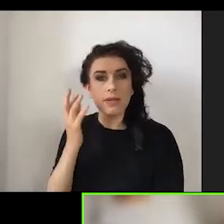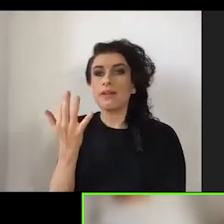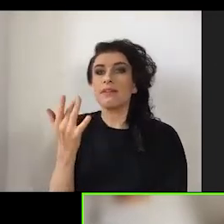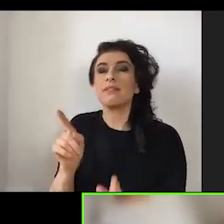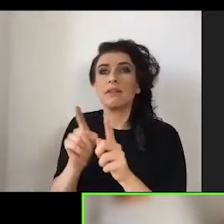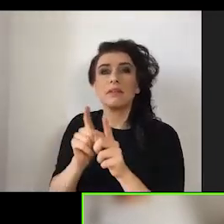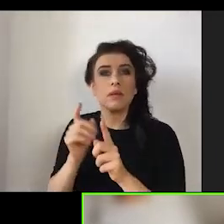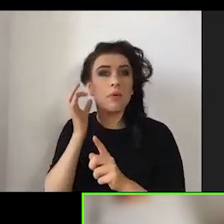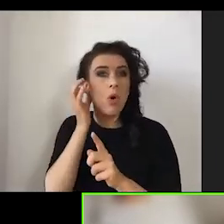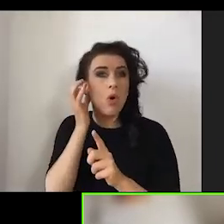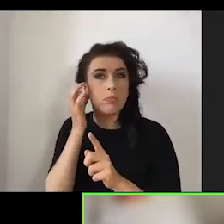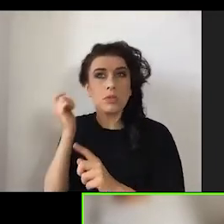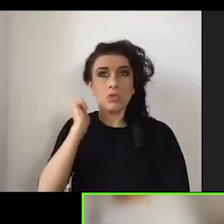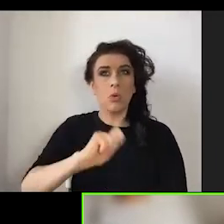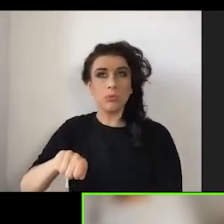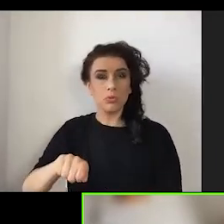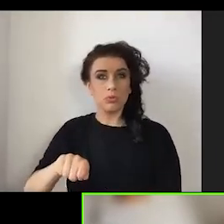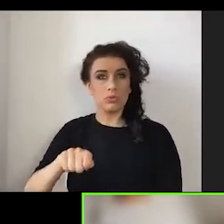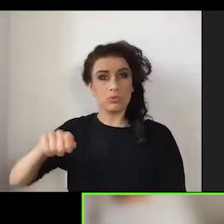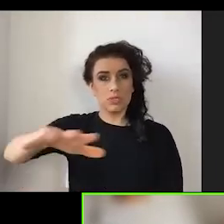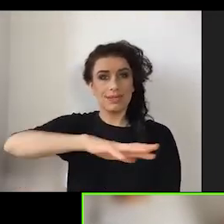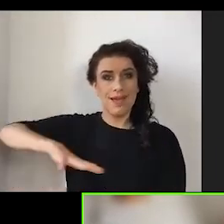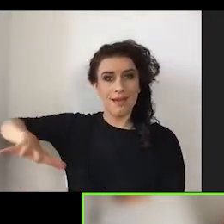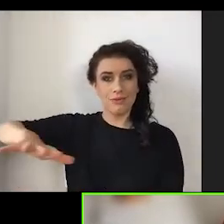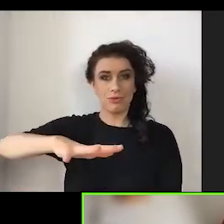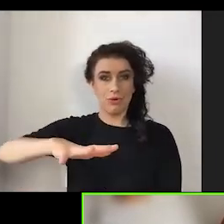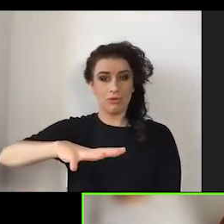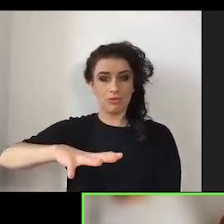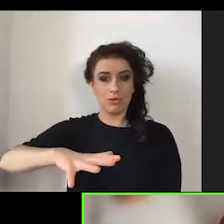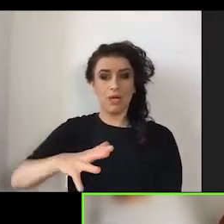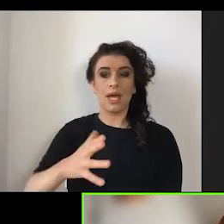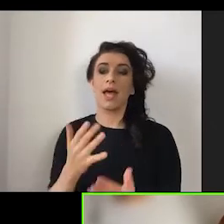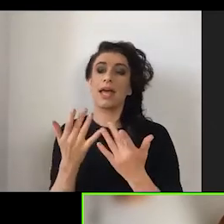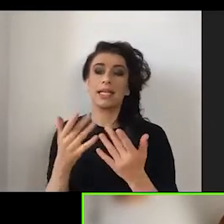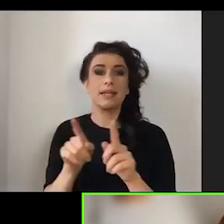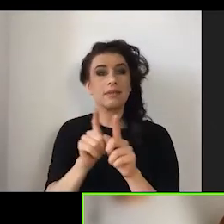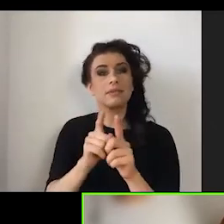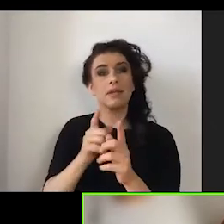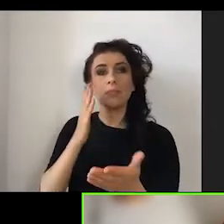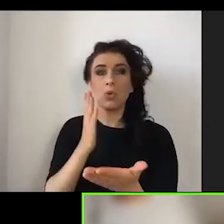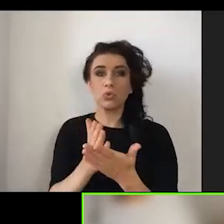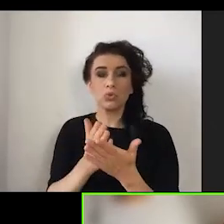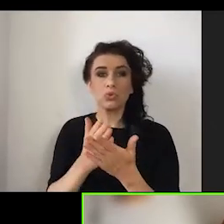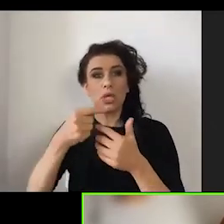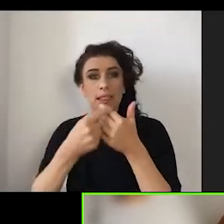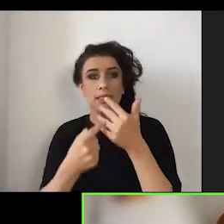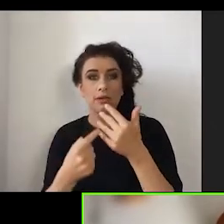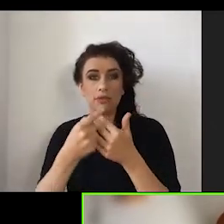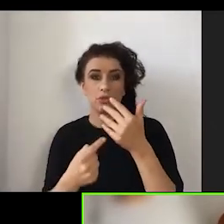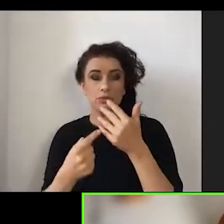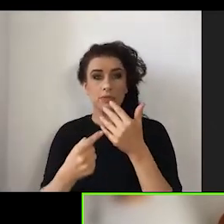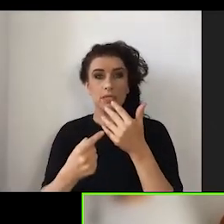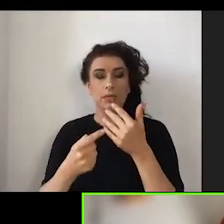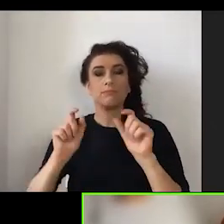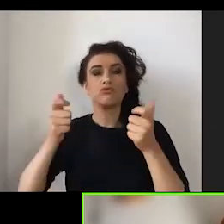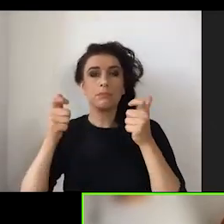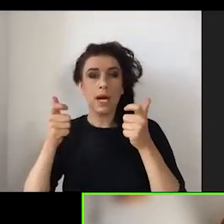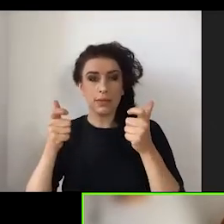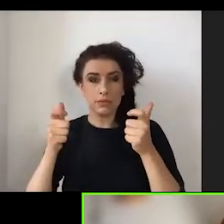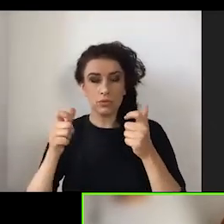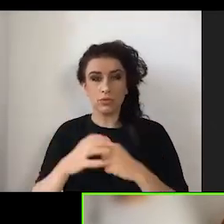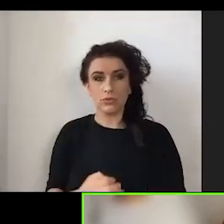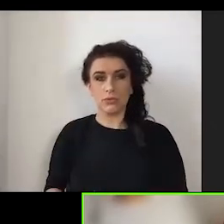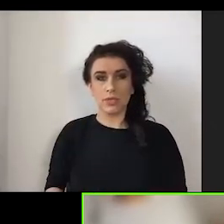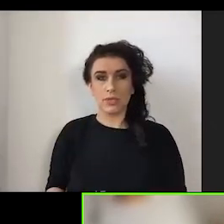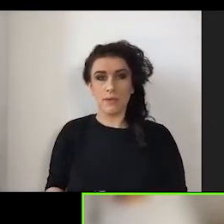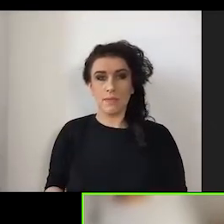how many cases already taken to the public prosecutor, how many convictions, and so on. Like